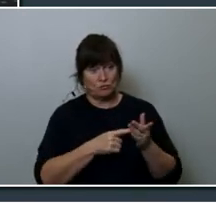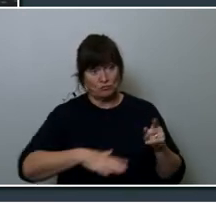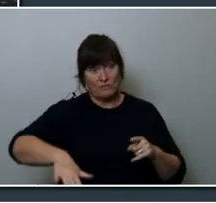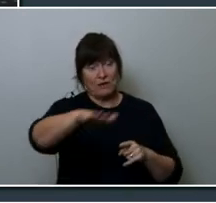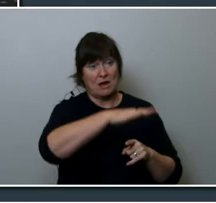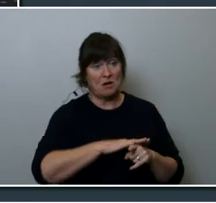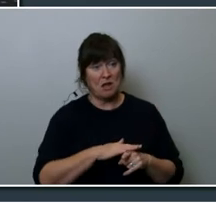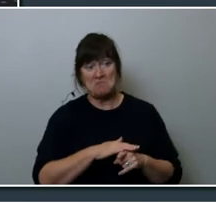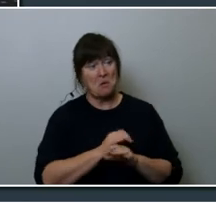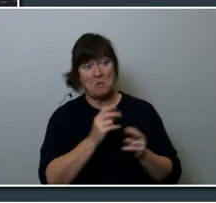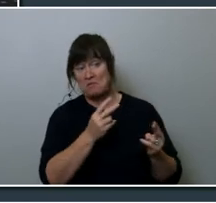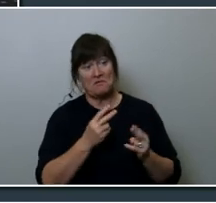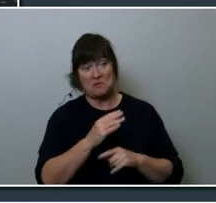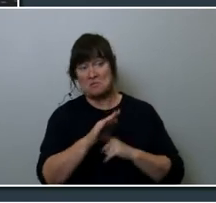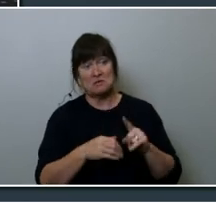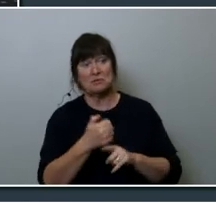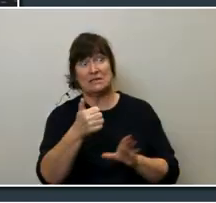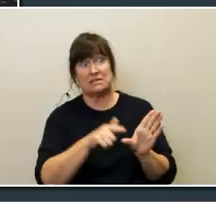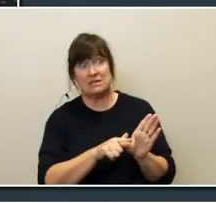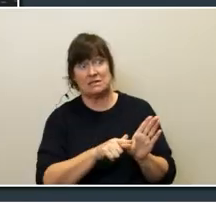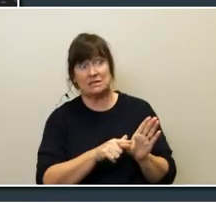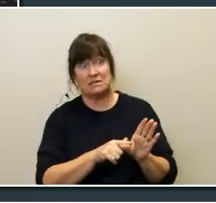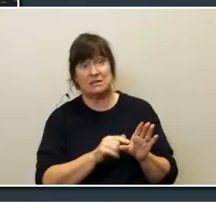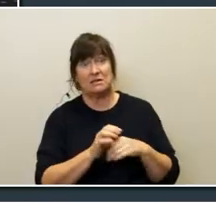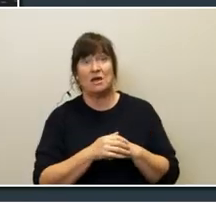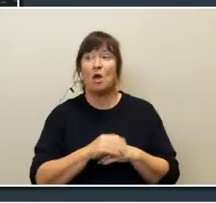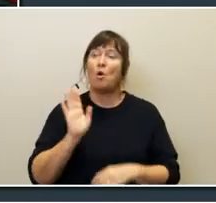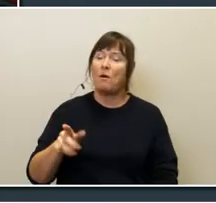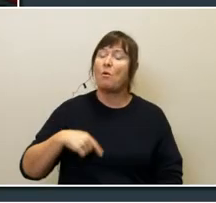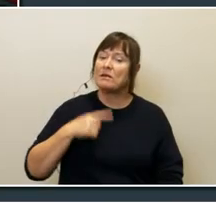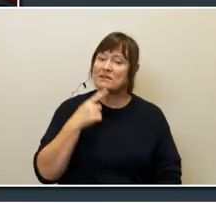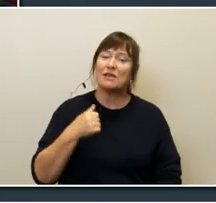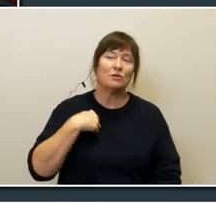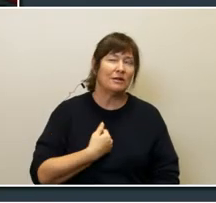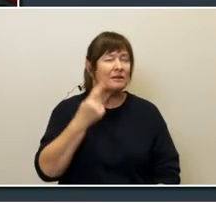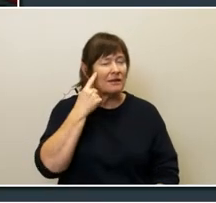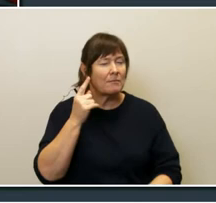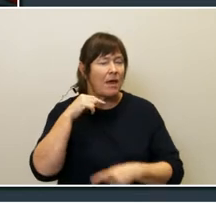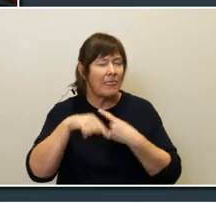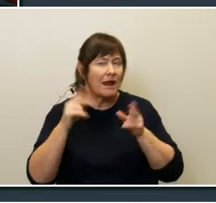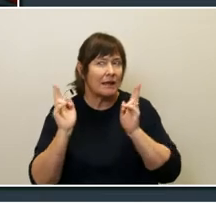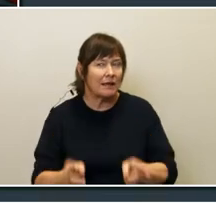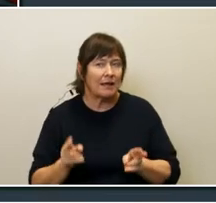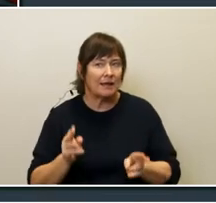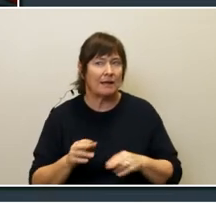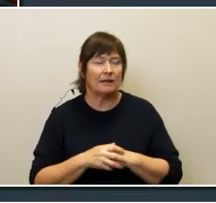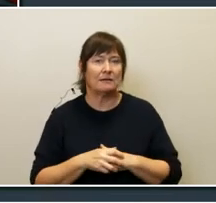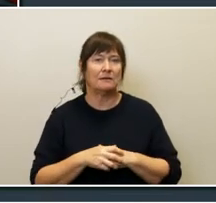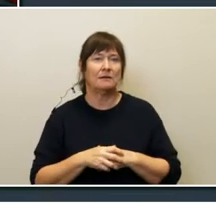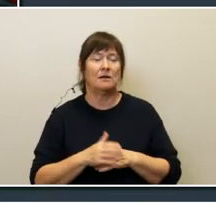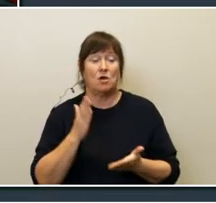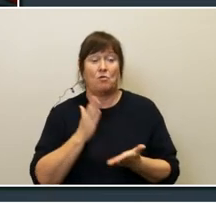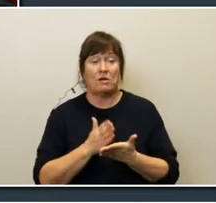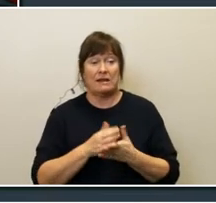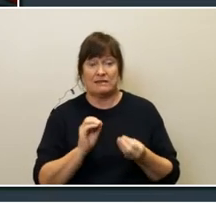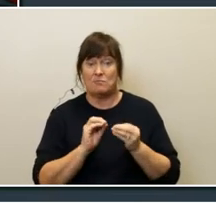we would say that you really need to rethink that decision. As we've explained in this submission, that there is an underlying